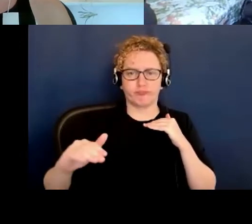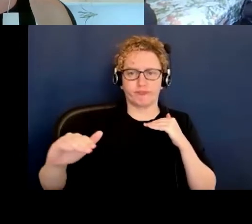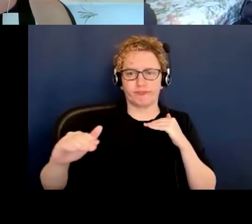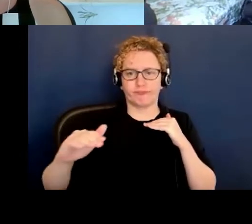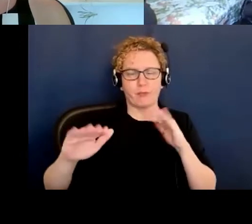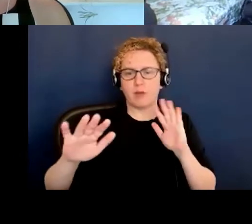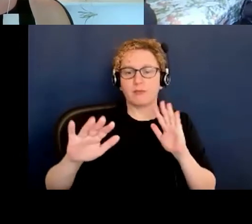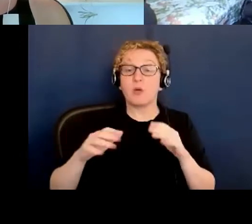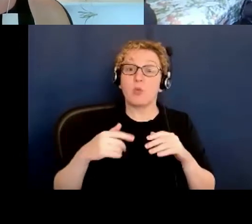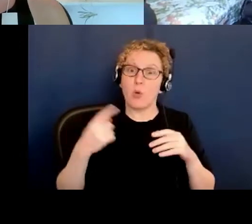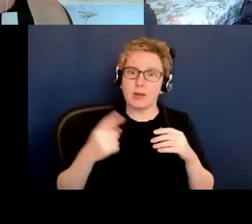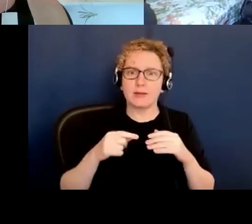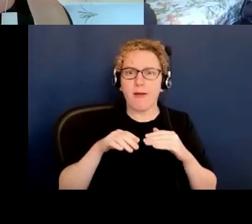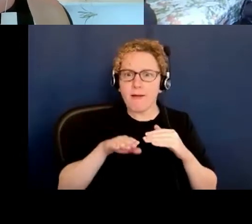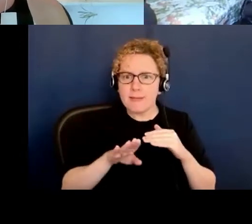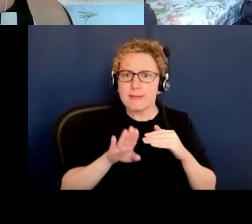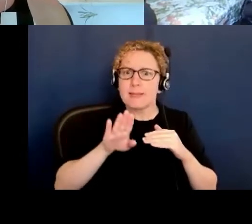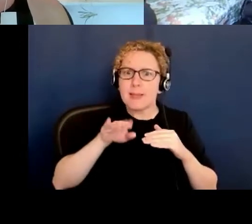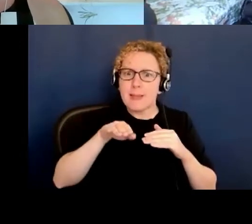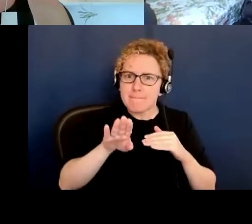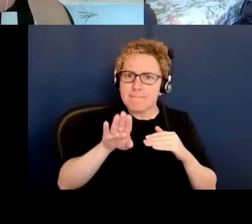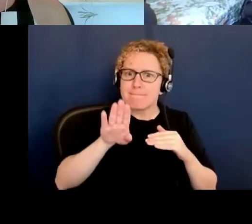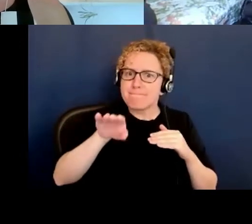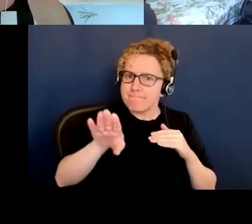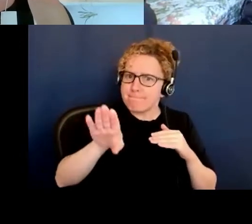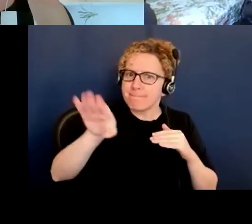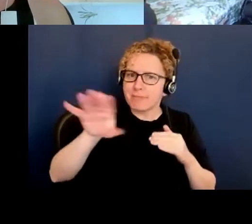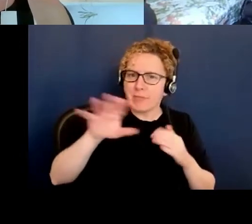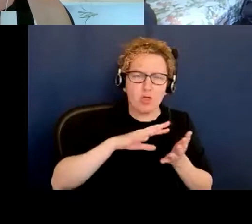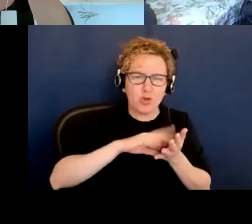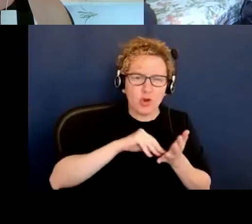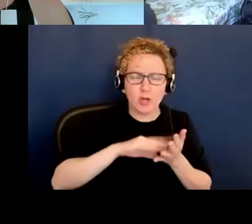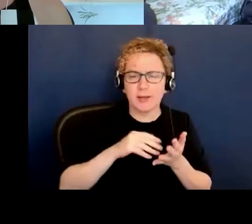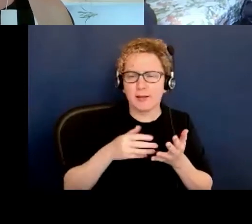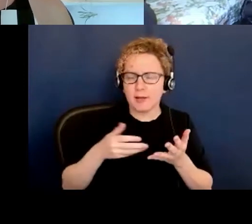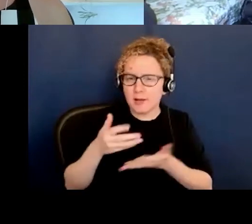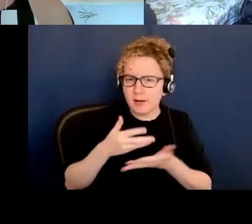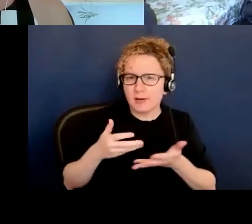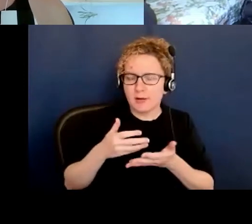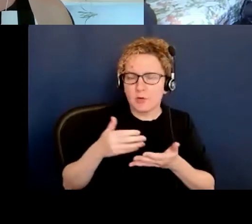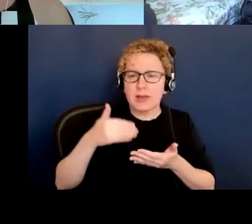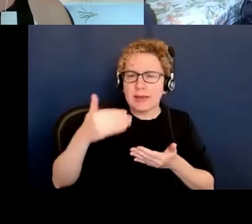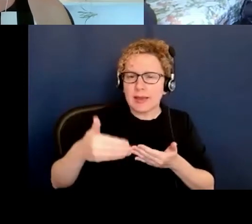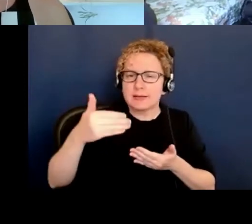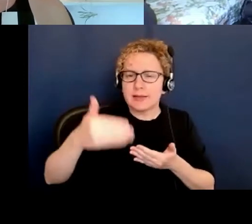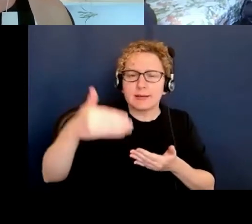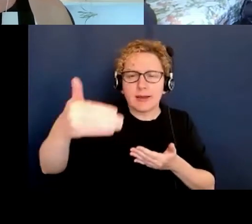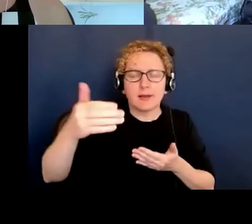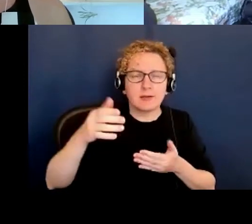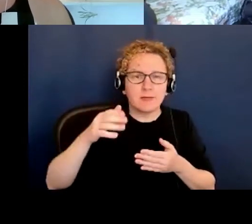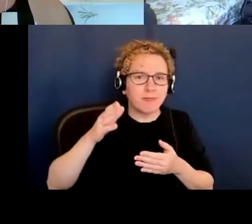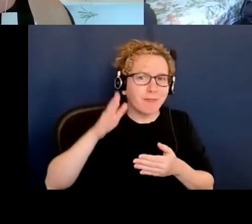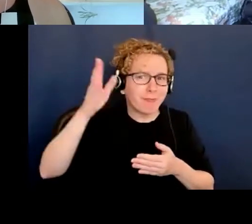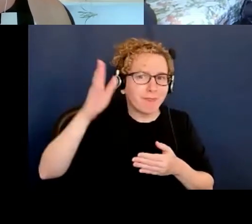can do and learning from what we've done and what we want to do next. Exciting that last year we launched